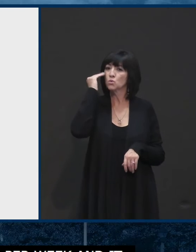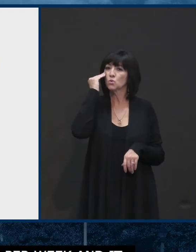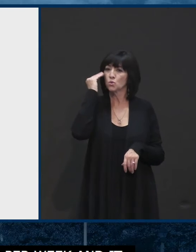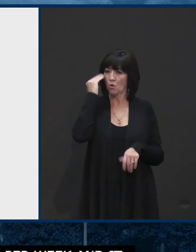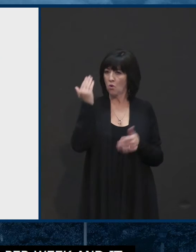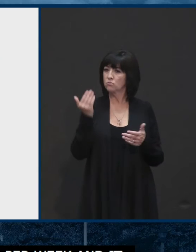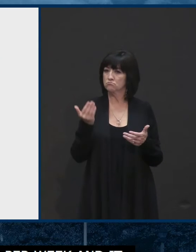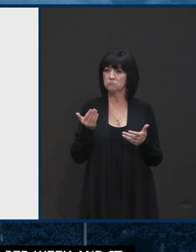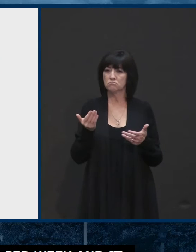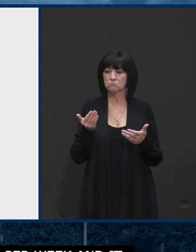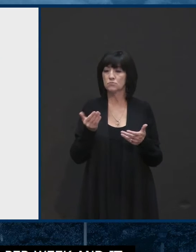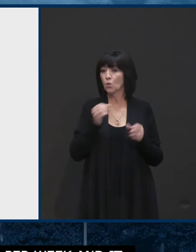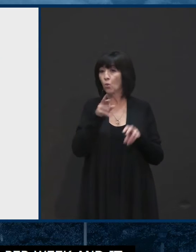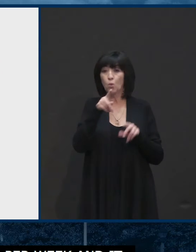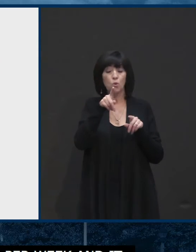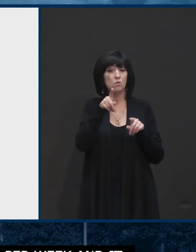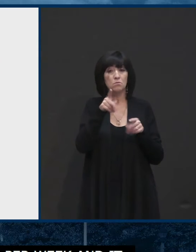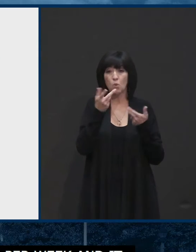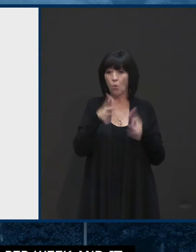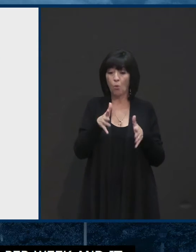sites are by going on to